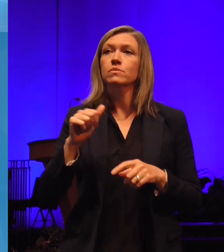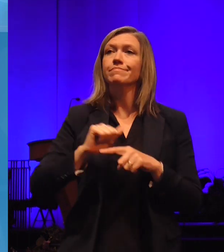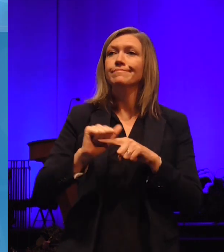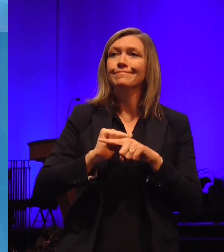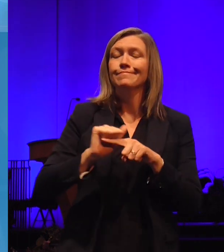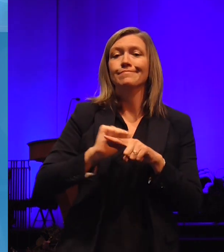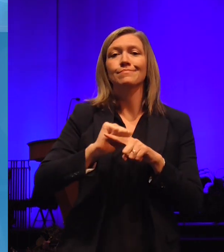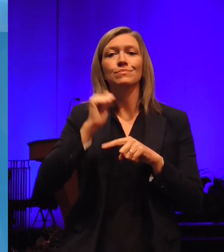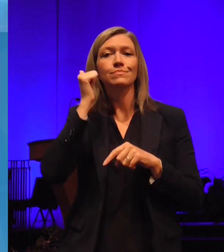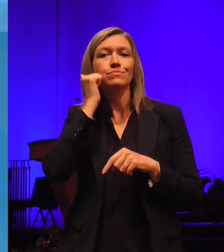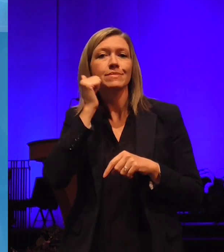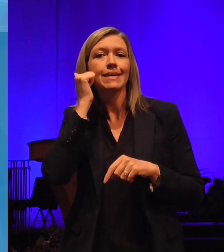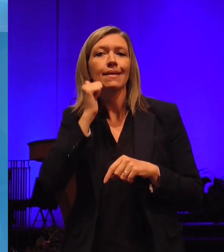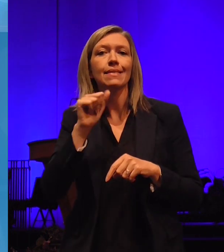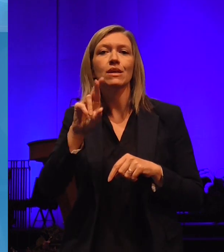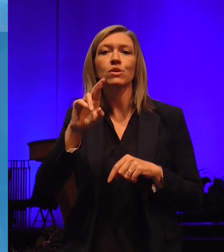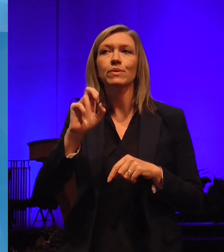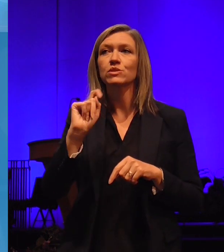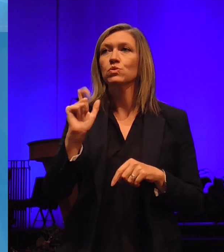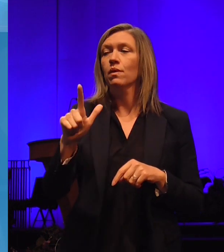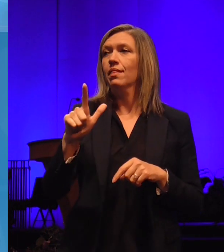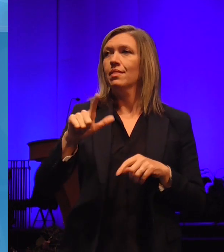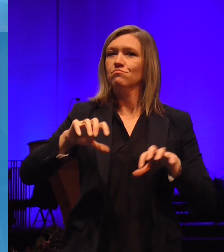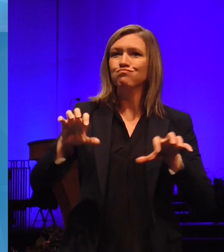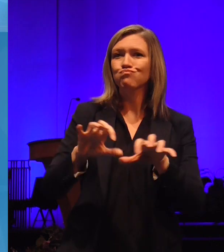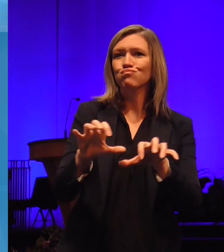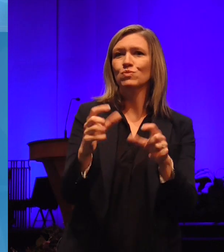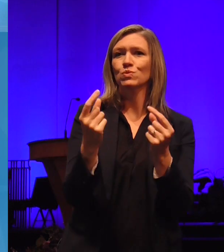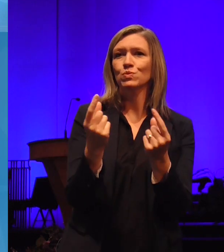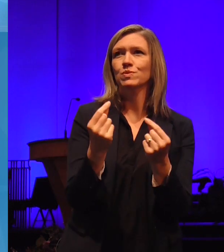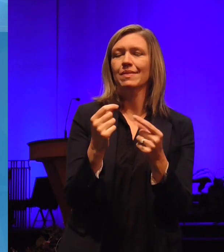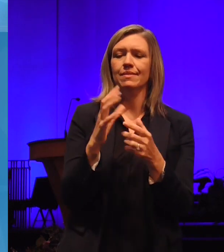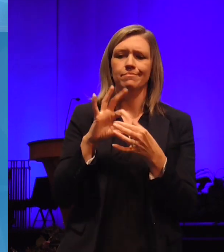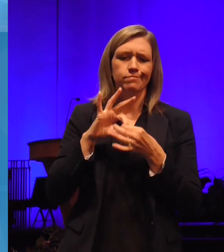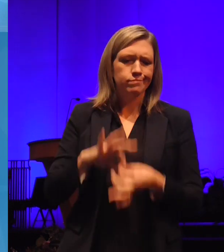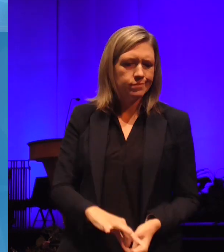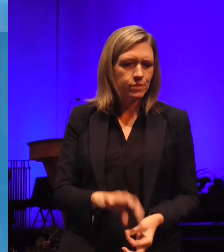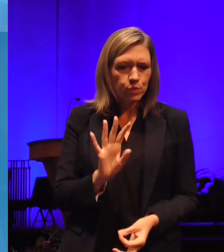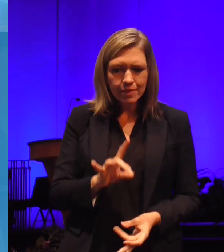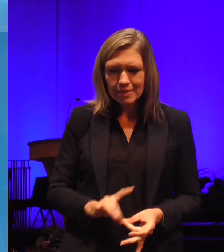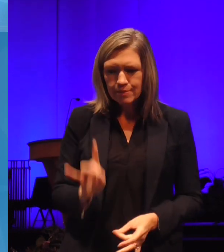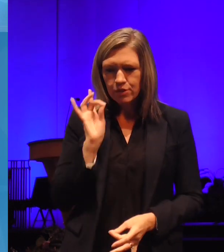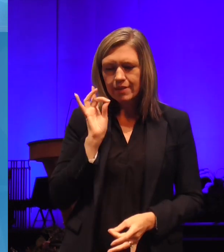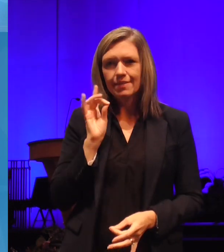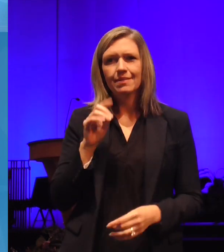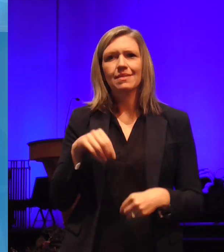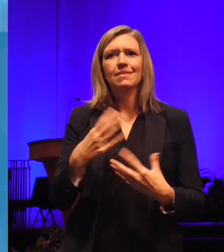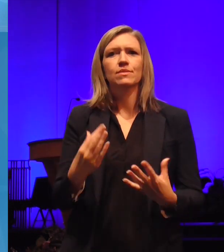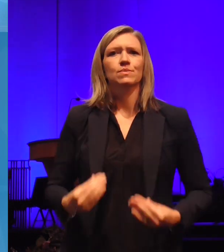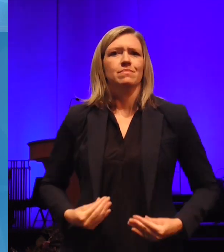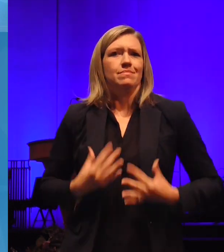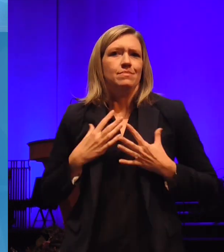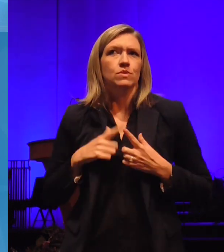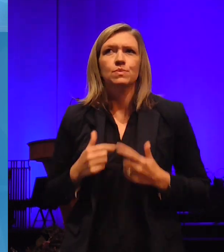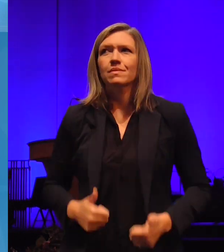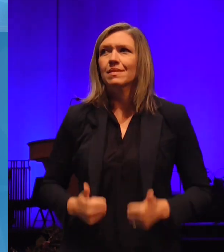rituals that ground you in your own spirit in a way that inspires you to live your true